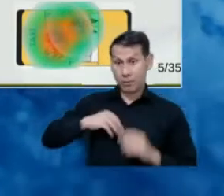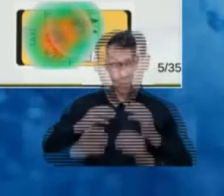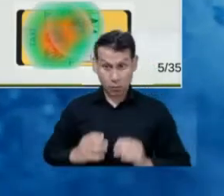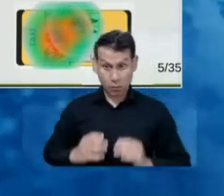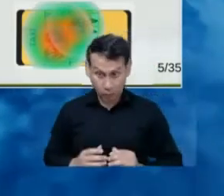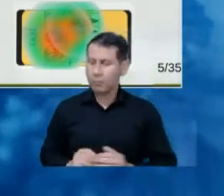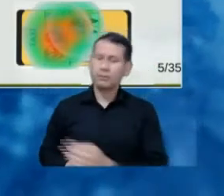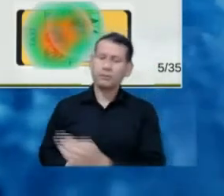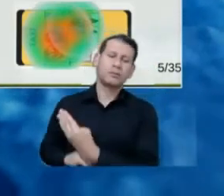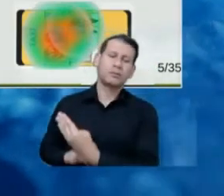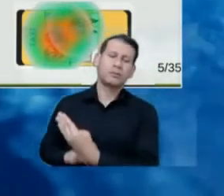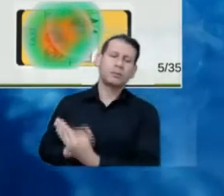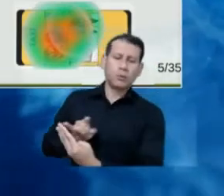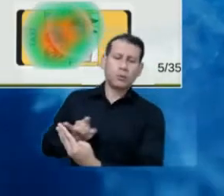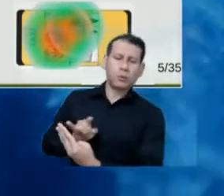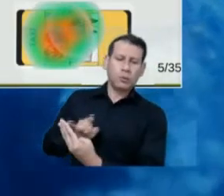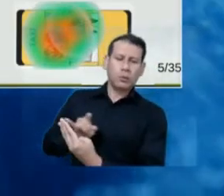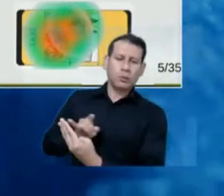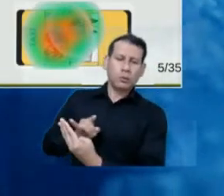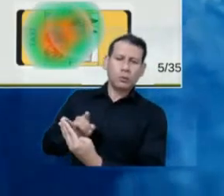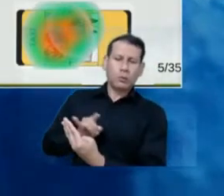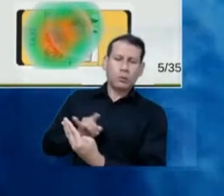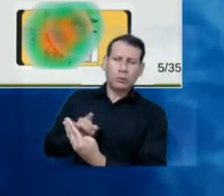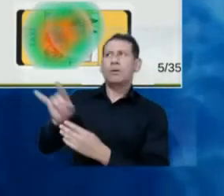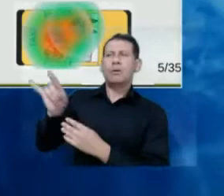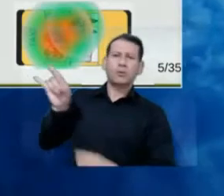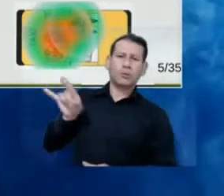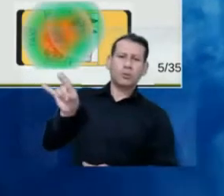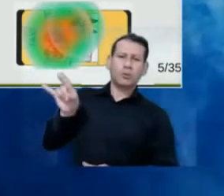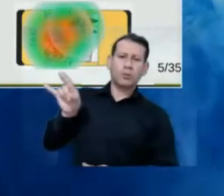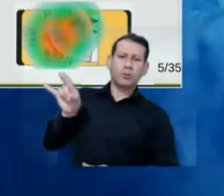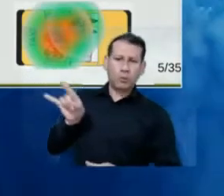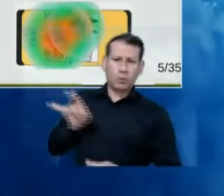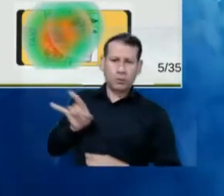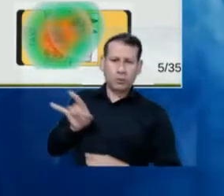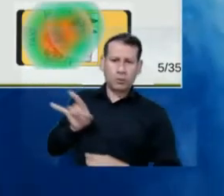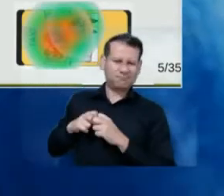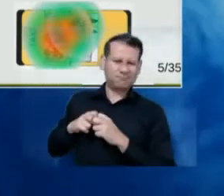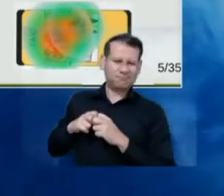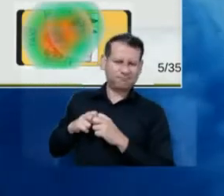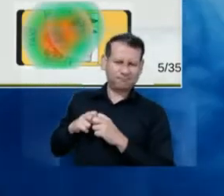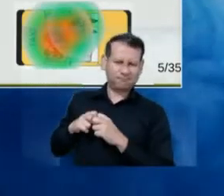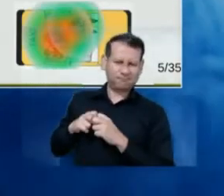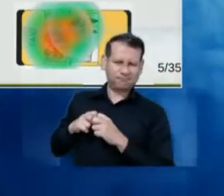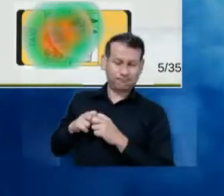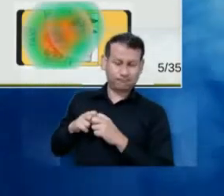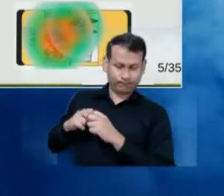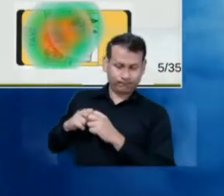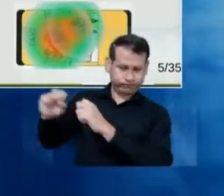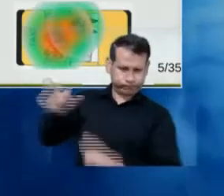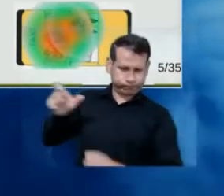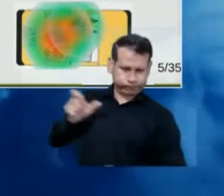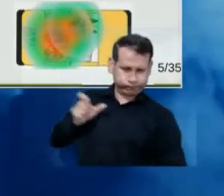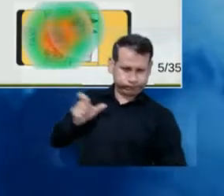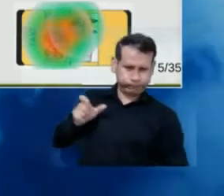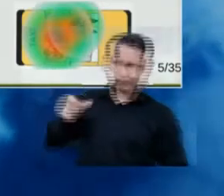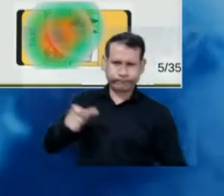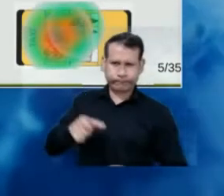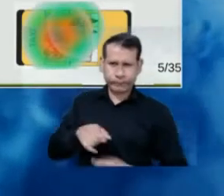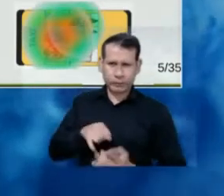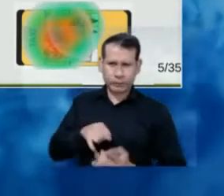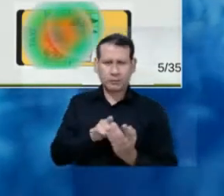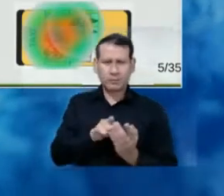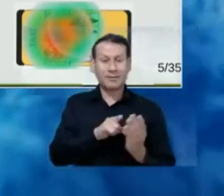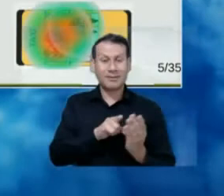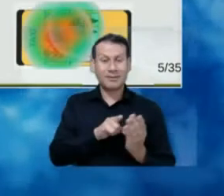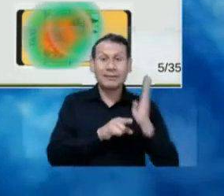the specific rate of absorption. De microondas en el cuerpo, en los varios tejidos del cuerpo y con gran nivel de